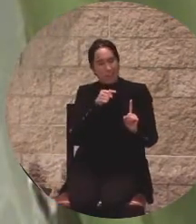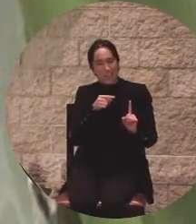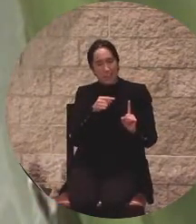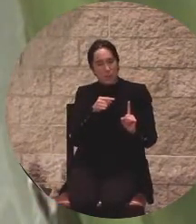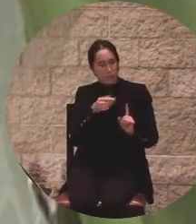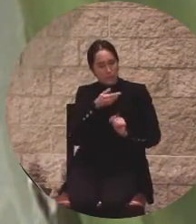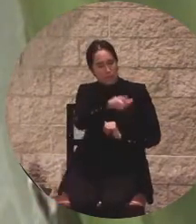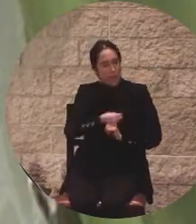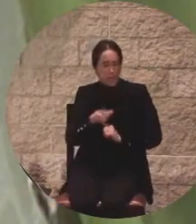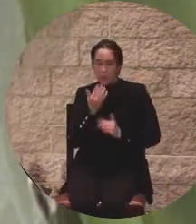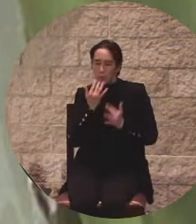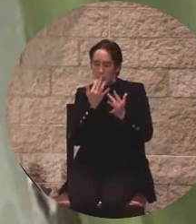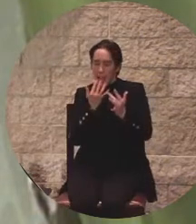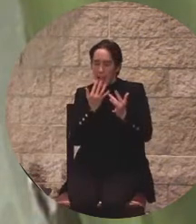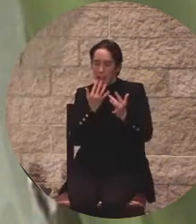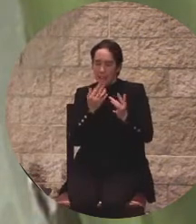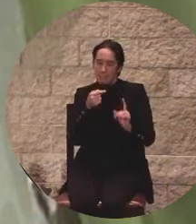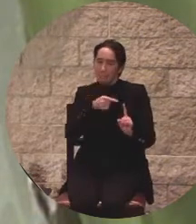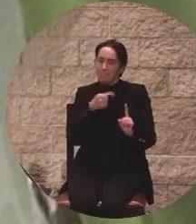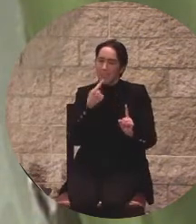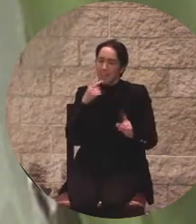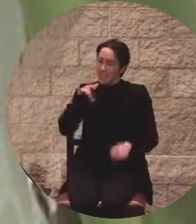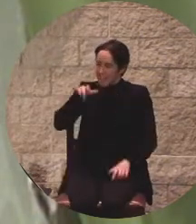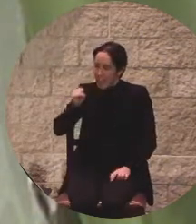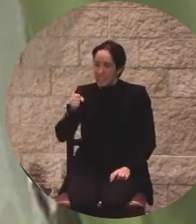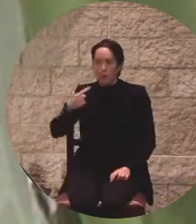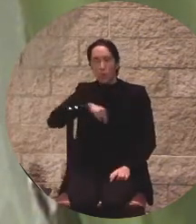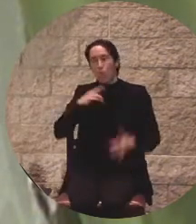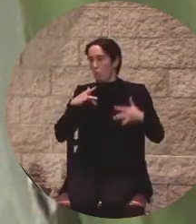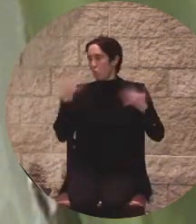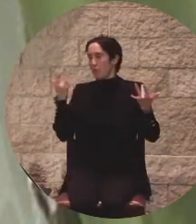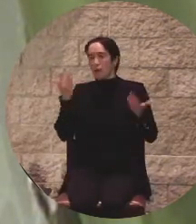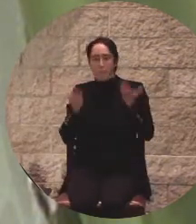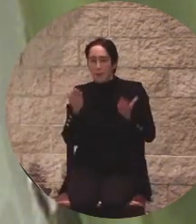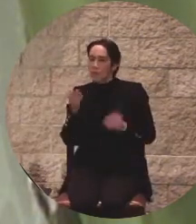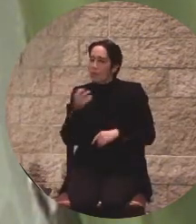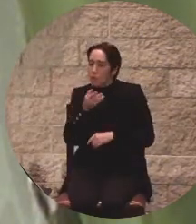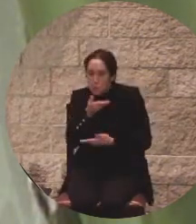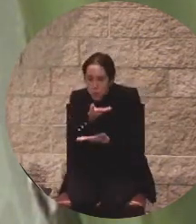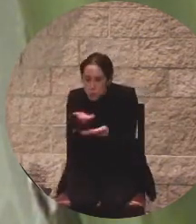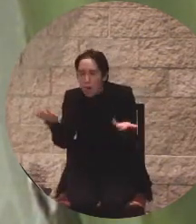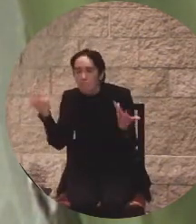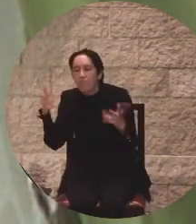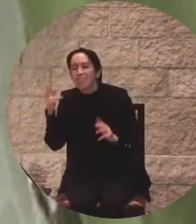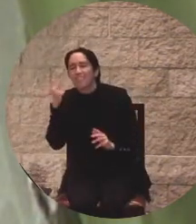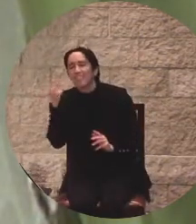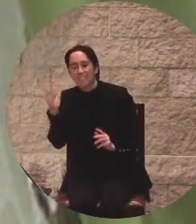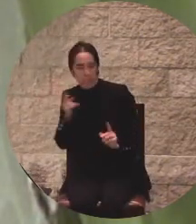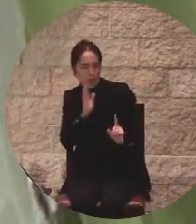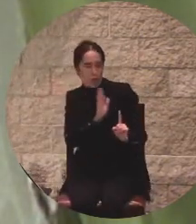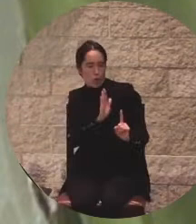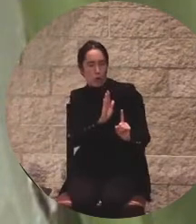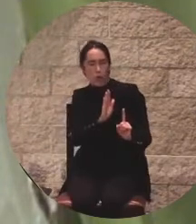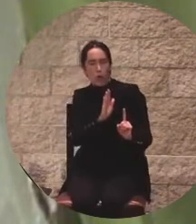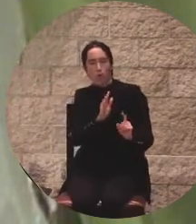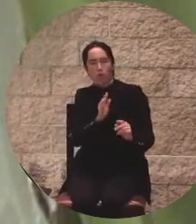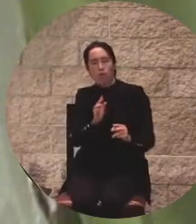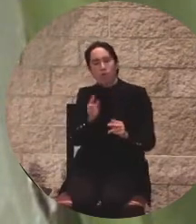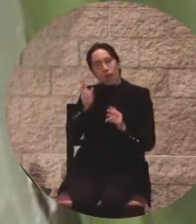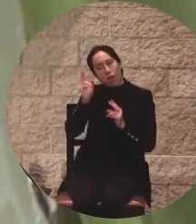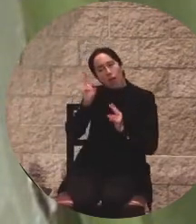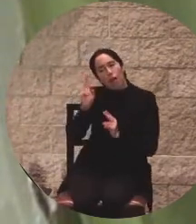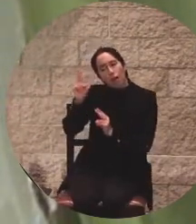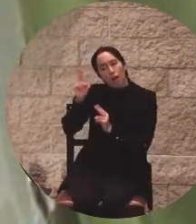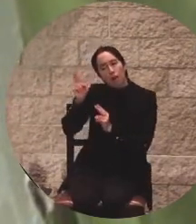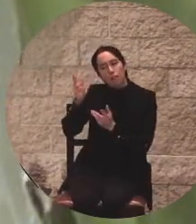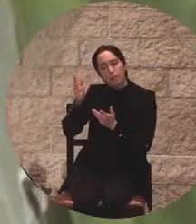said yes, and we were thrilled. You may have seen her in her really powerful tribute to Patsy Cline. She also